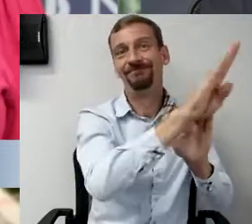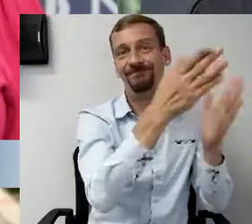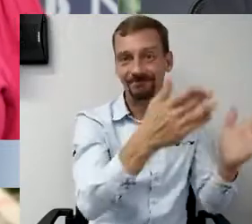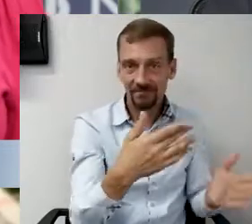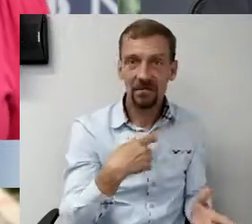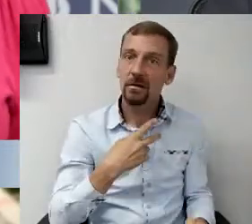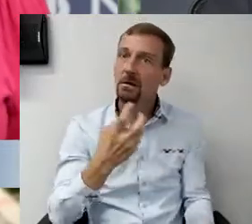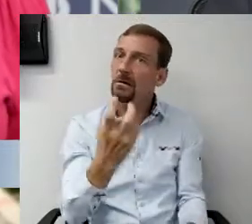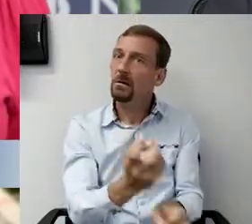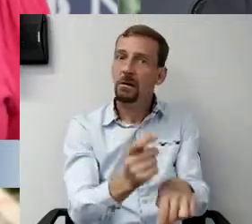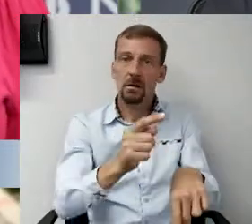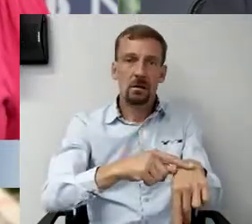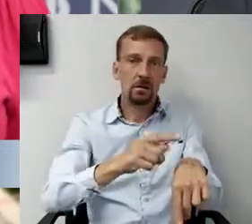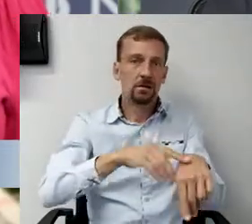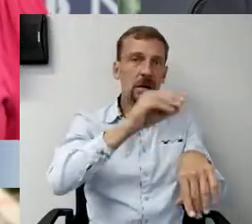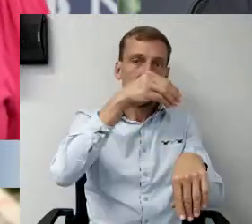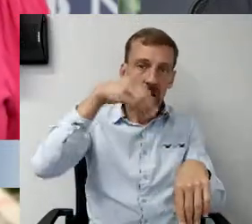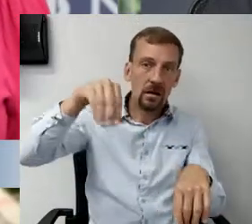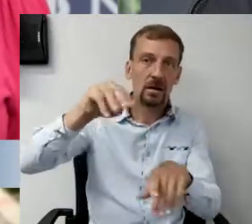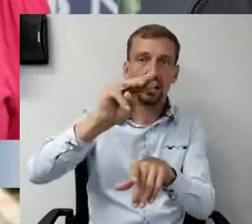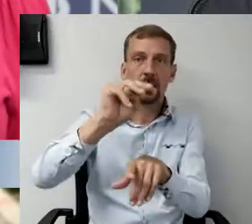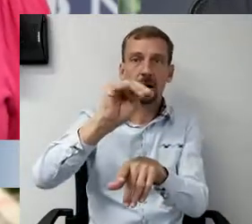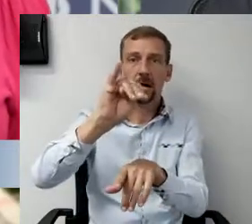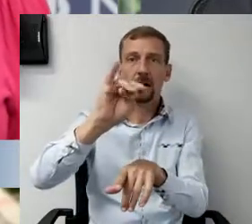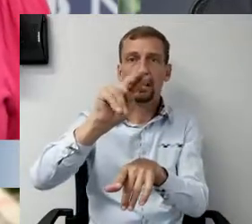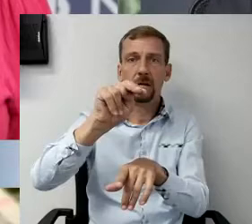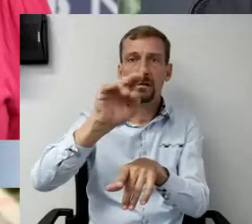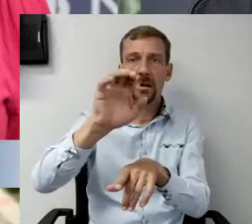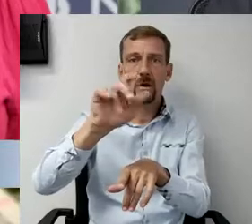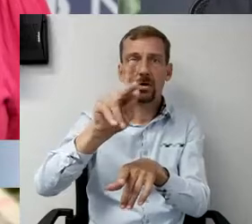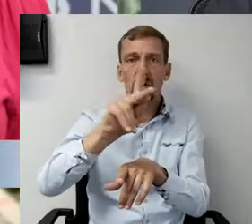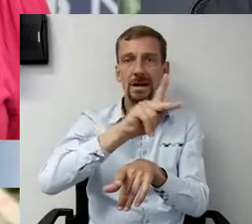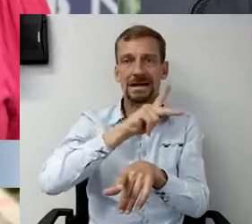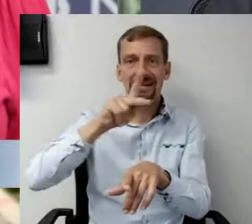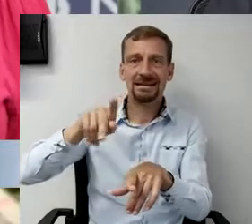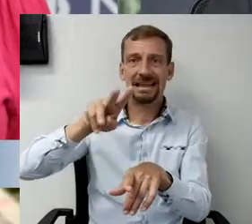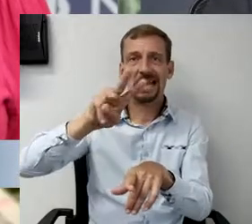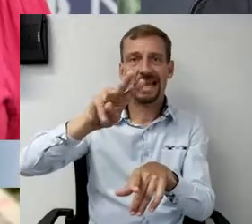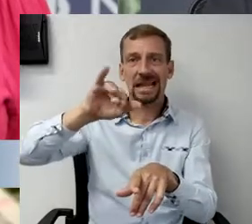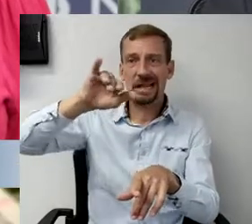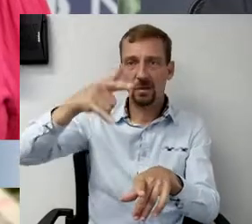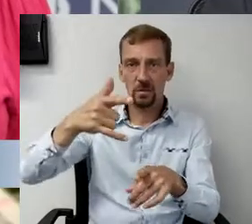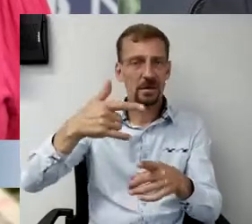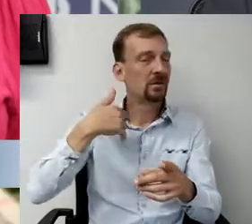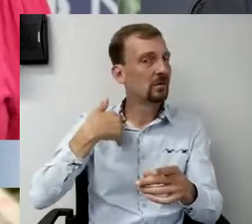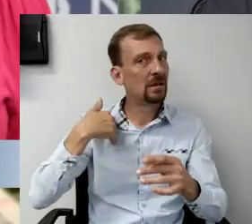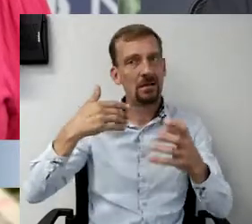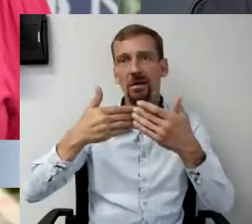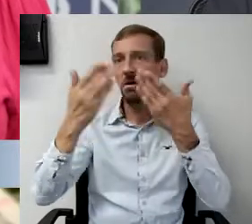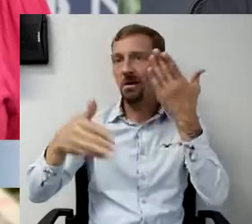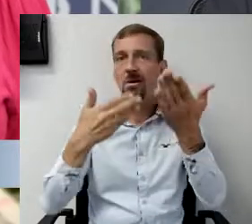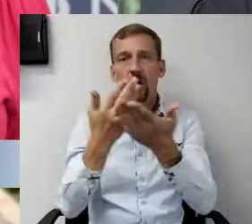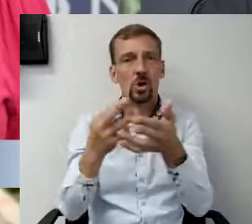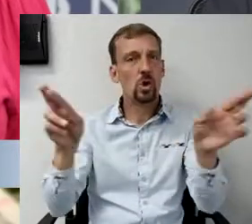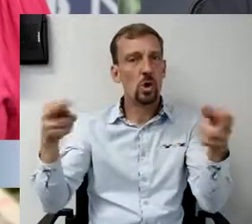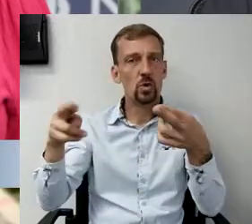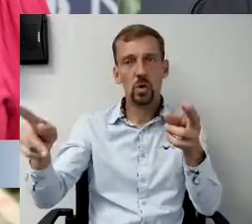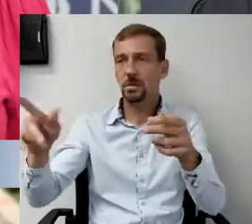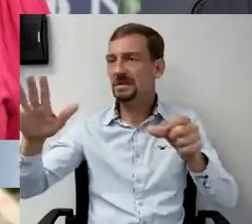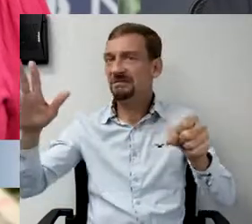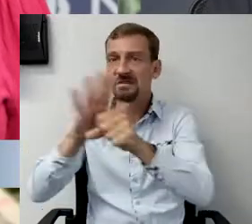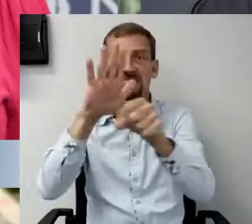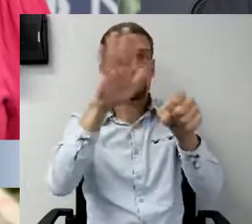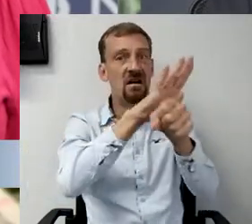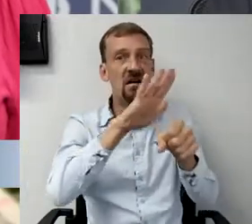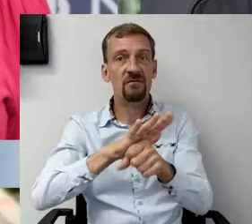1 or 2 beds in the Mineral King wing. The non-COVID units were bursting at the seams. But we've